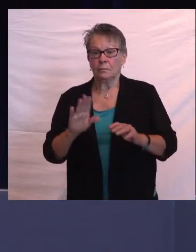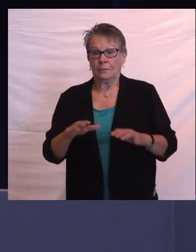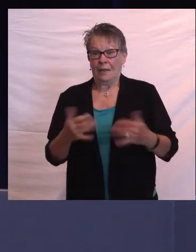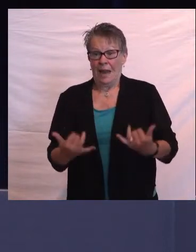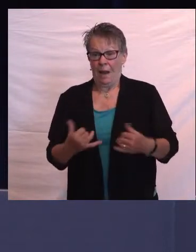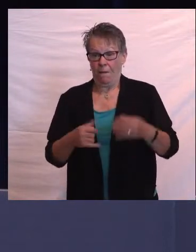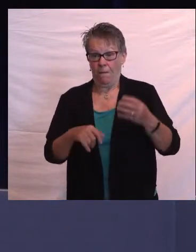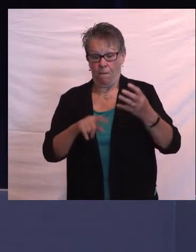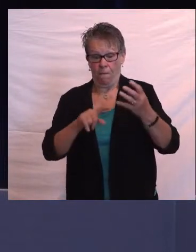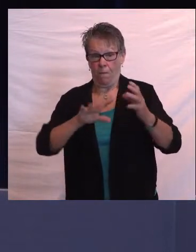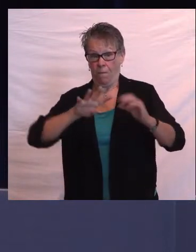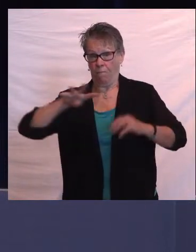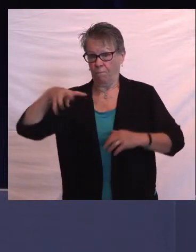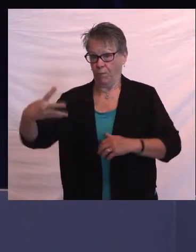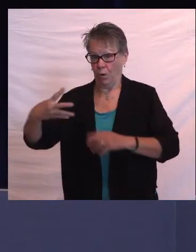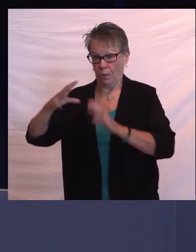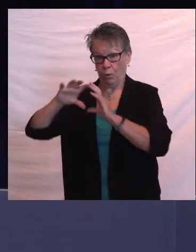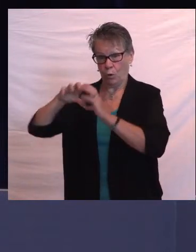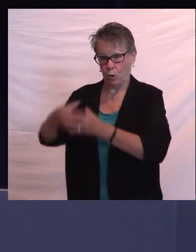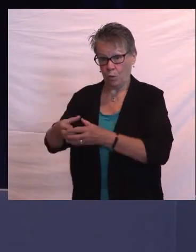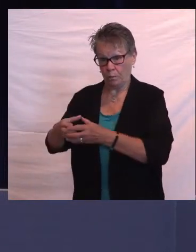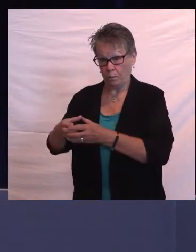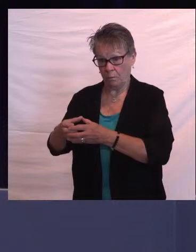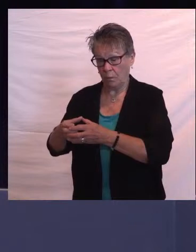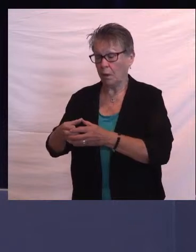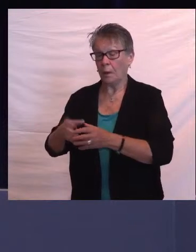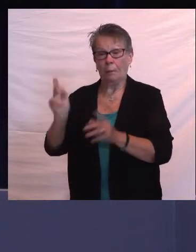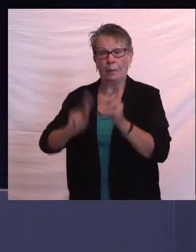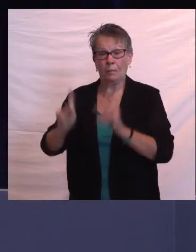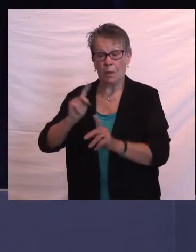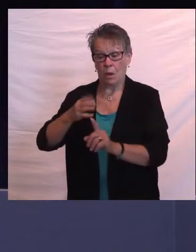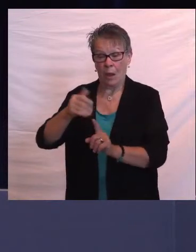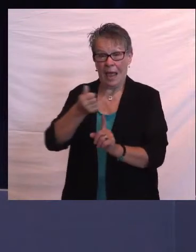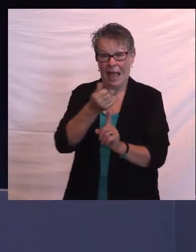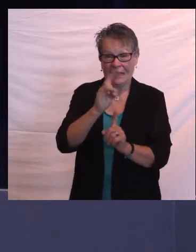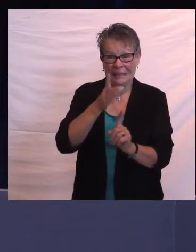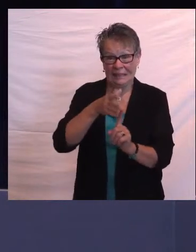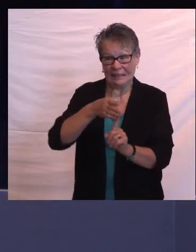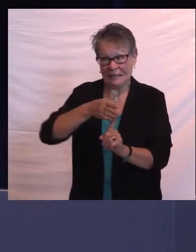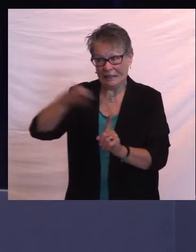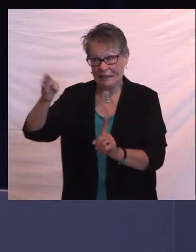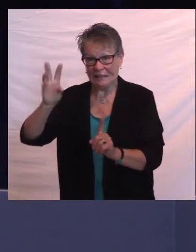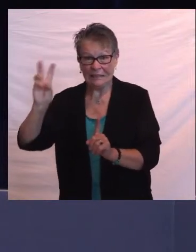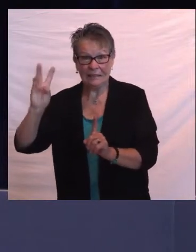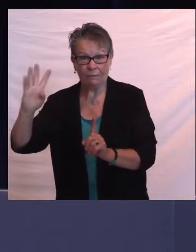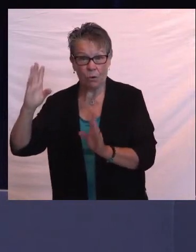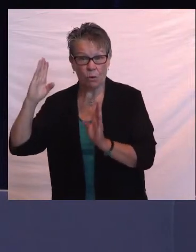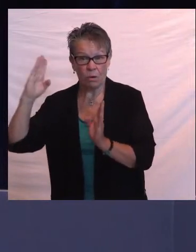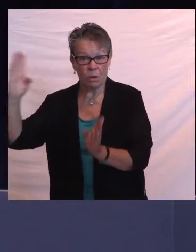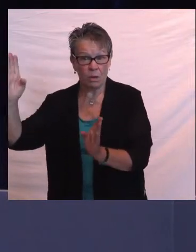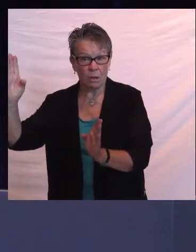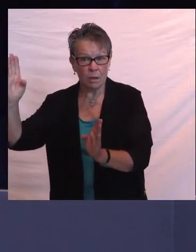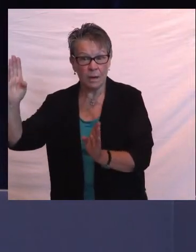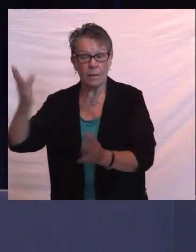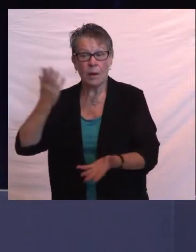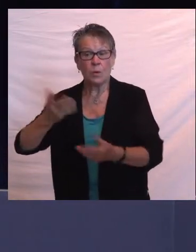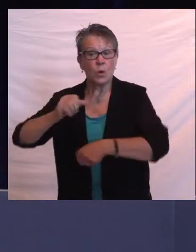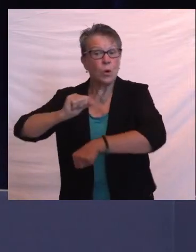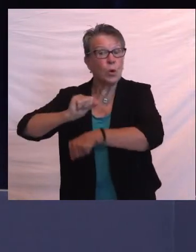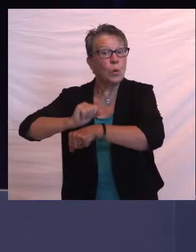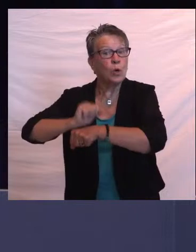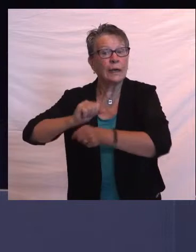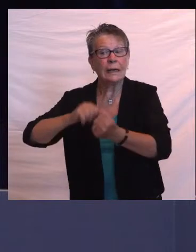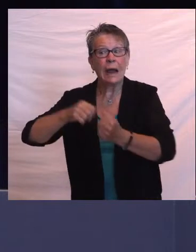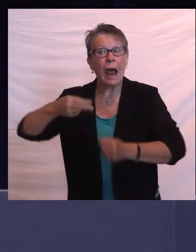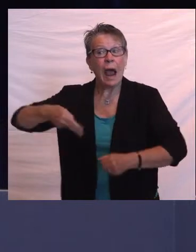increased risk for COVID-19 exposure and transmission because of occupational or institutional settings may